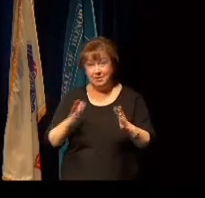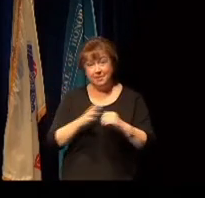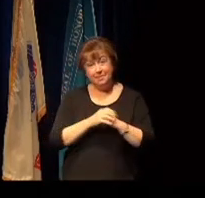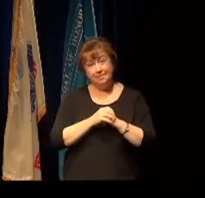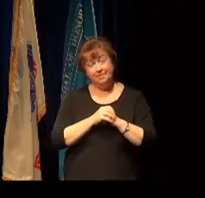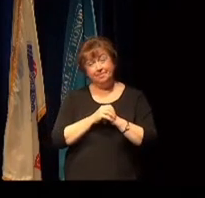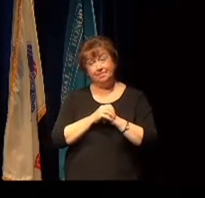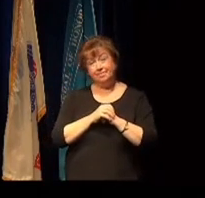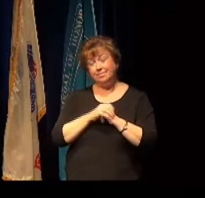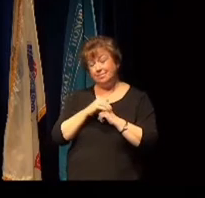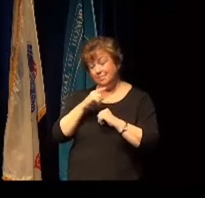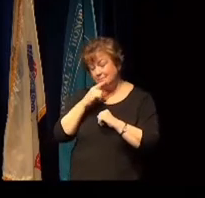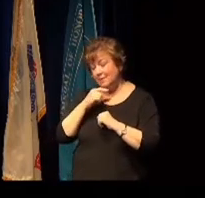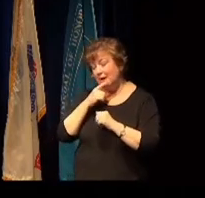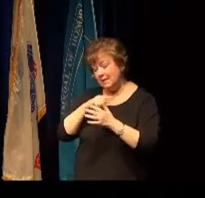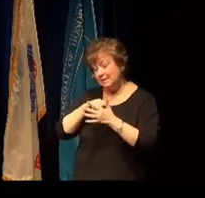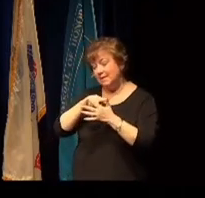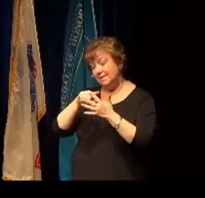I said there's